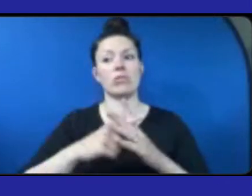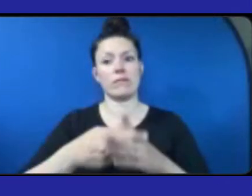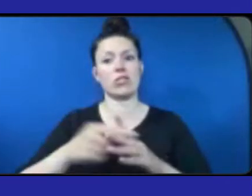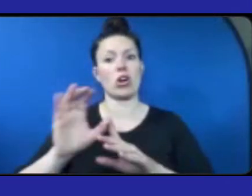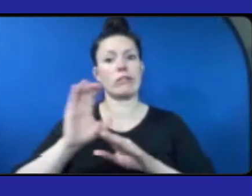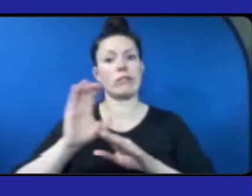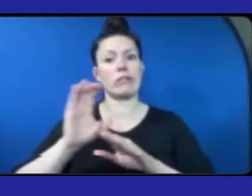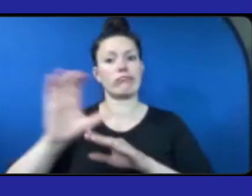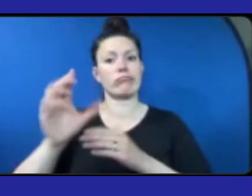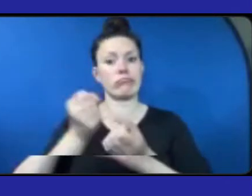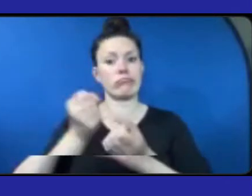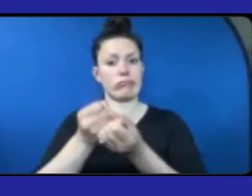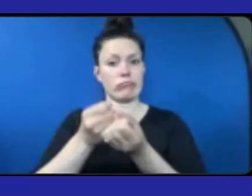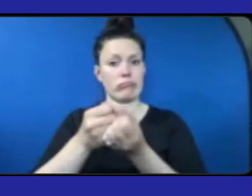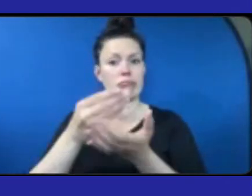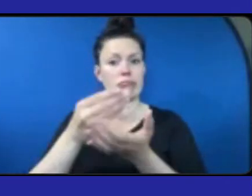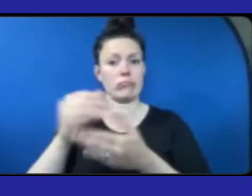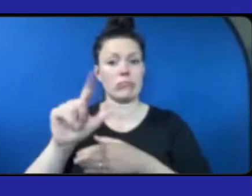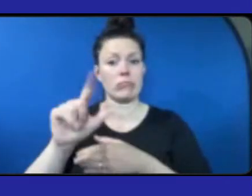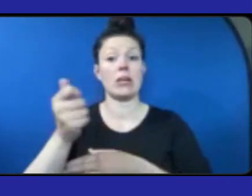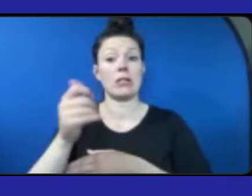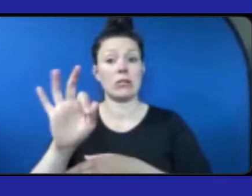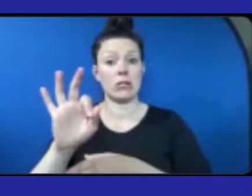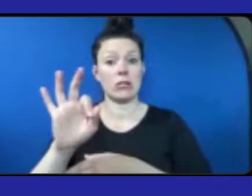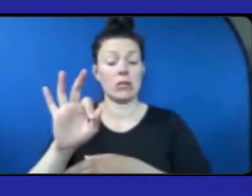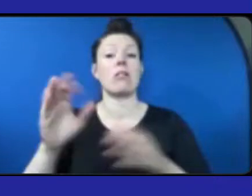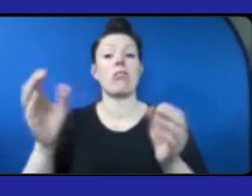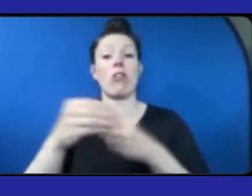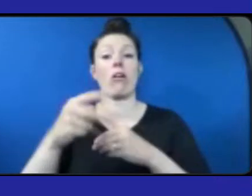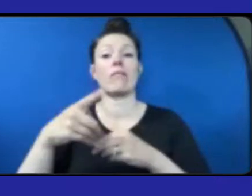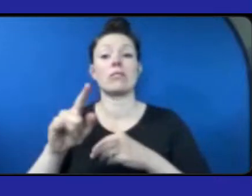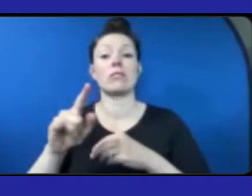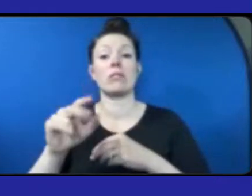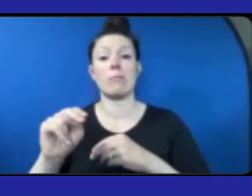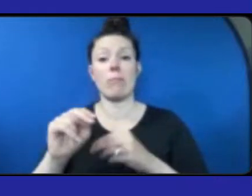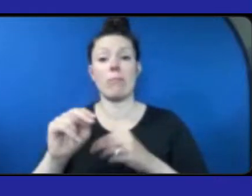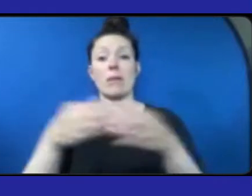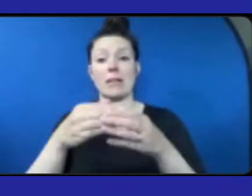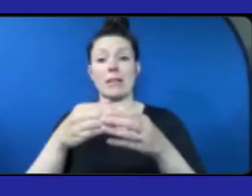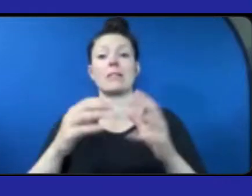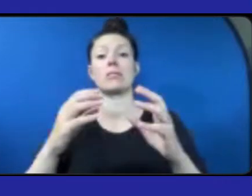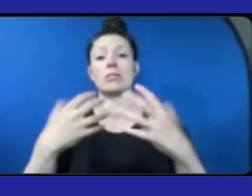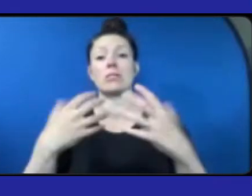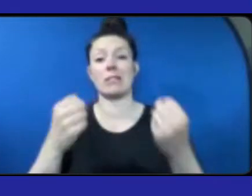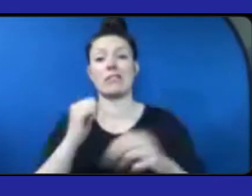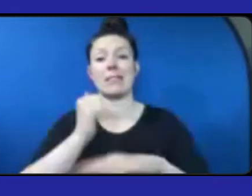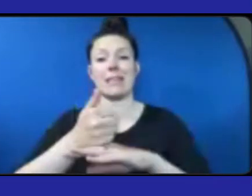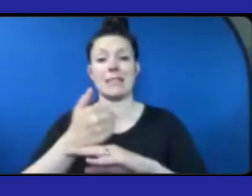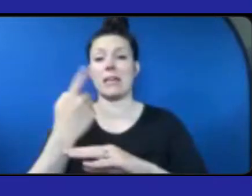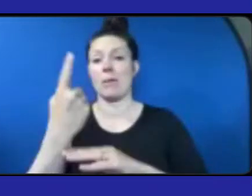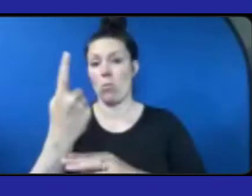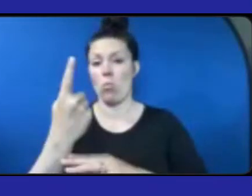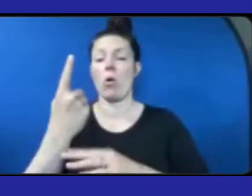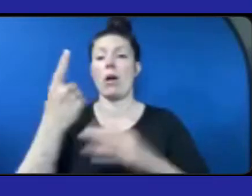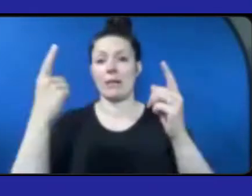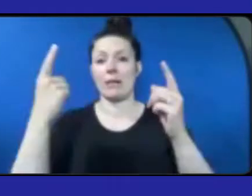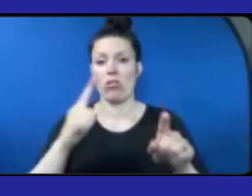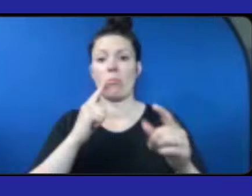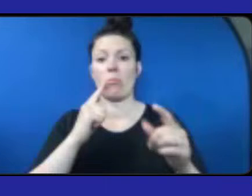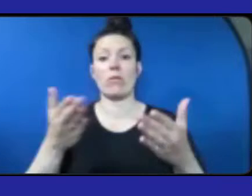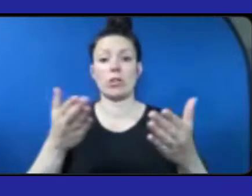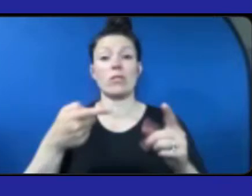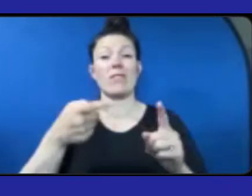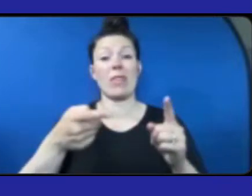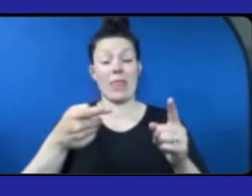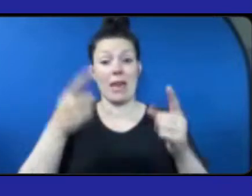in 2019, the Office of Population Health was able to establish a single centralized agreement for services. That agreement expires